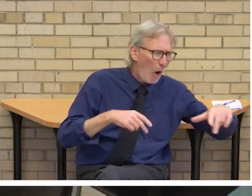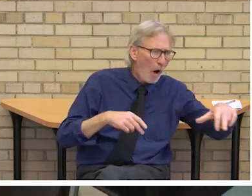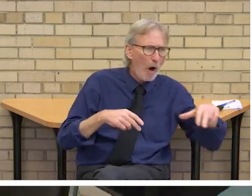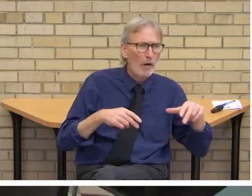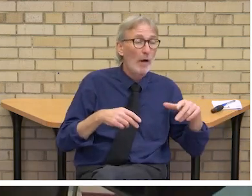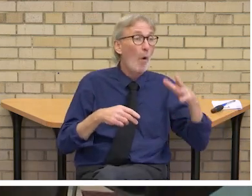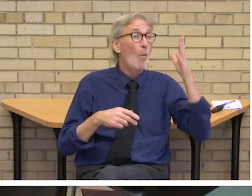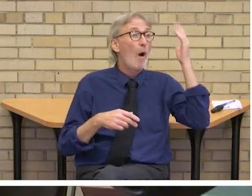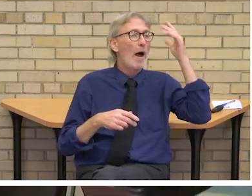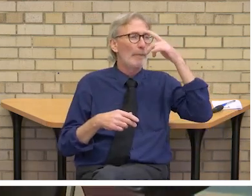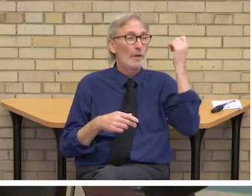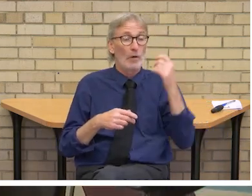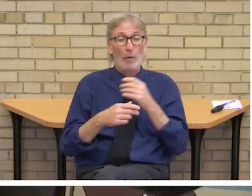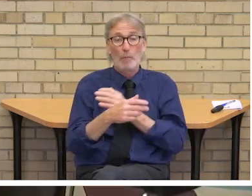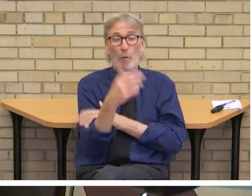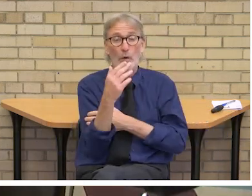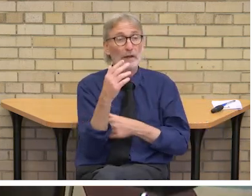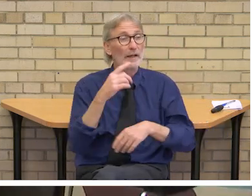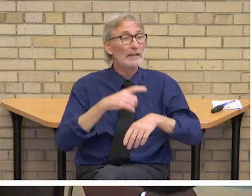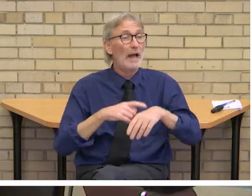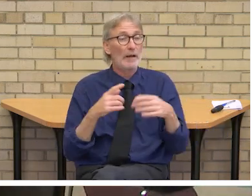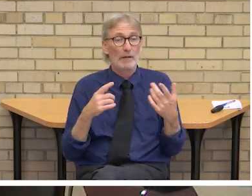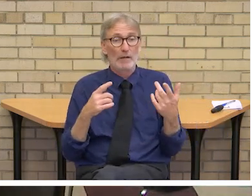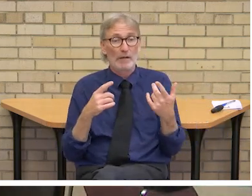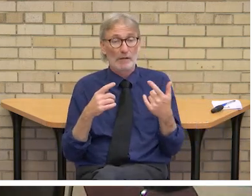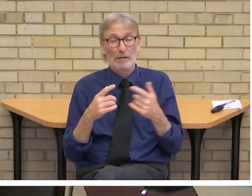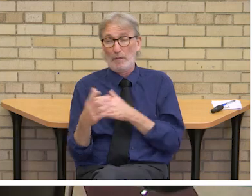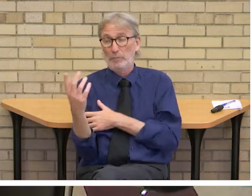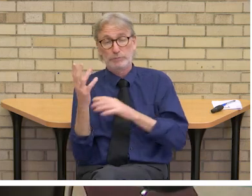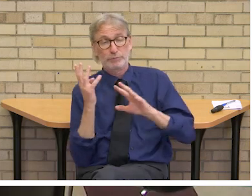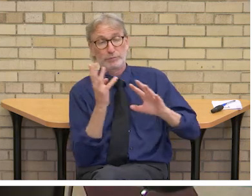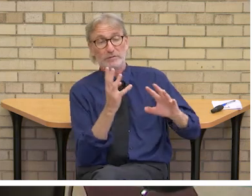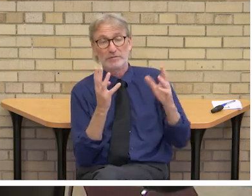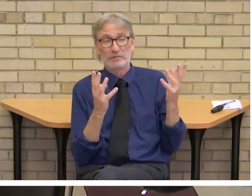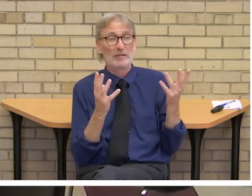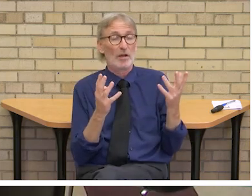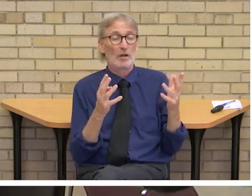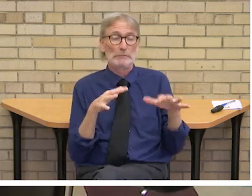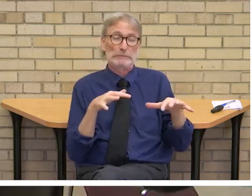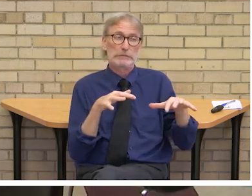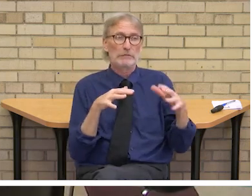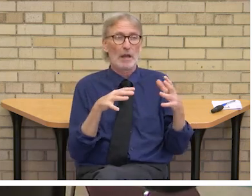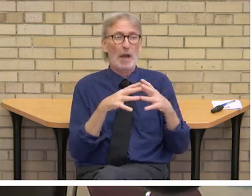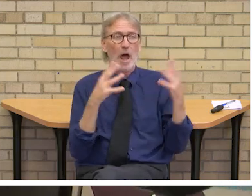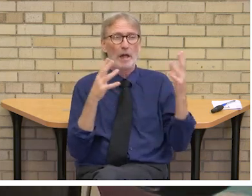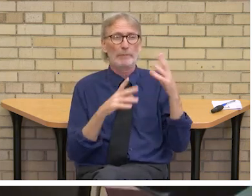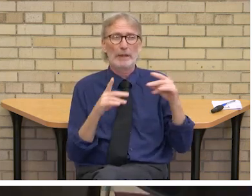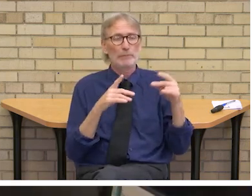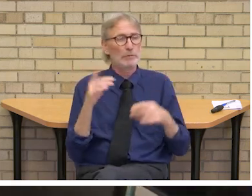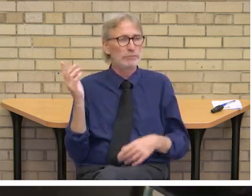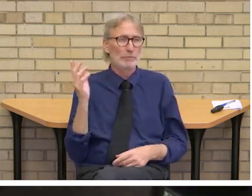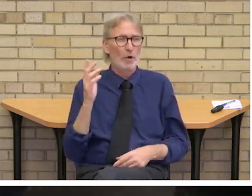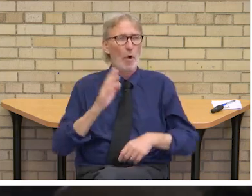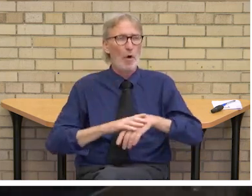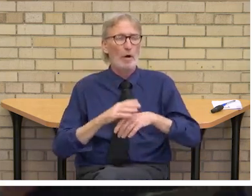in the mornings, in the rush hour, it gets very, very heavy coming into the city.